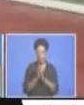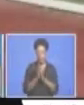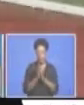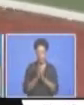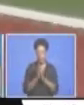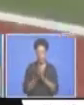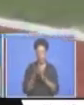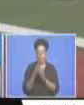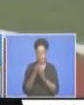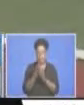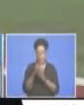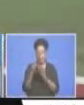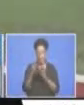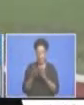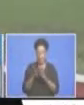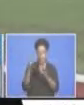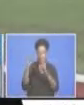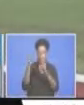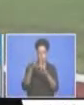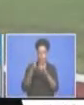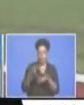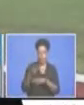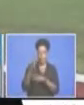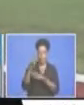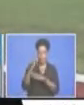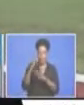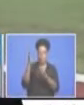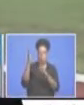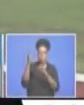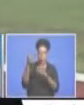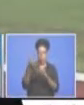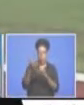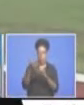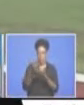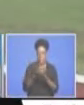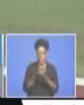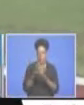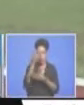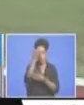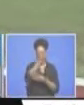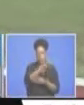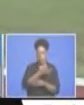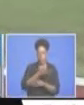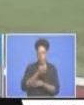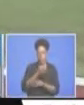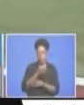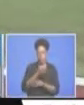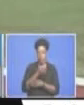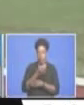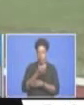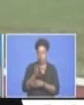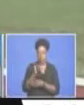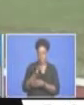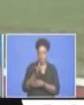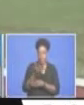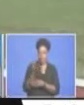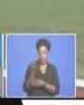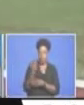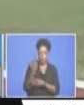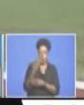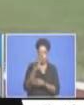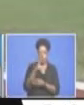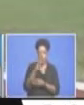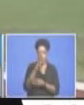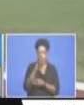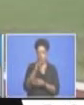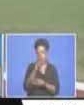Expectations are always very high. I expect that you'll see similar faces as you would have seen at the Carriffa Games. What you should expect, though,